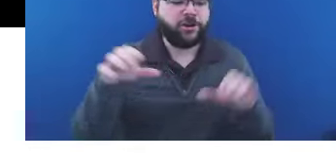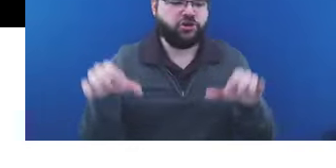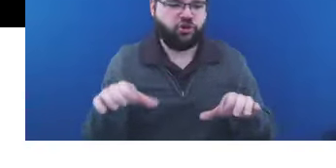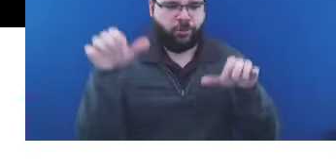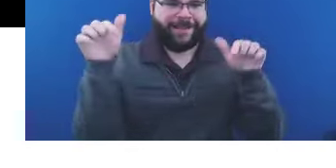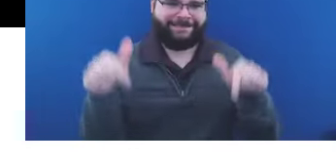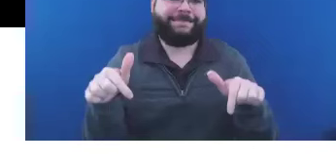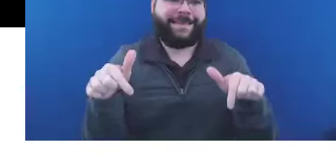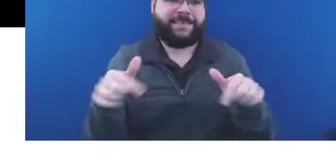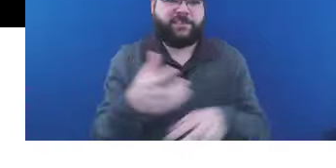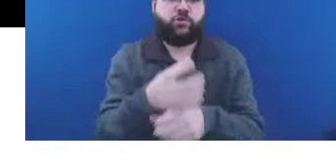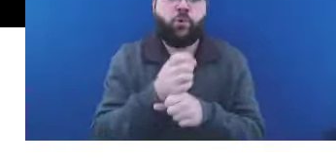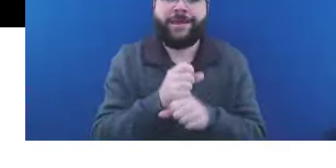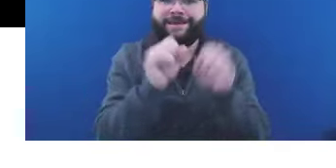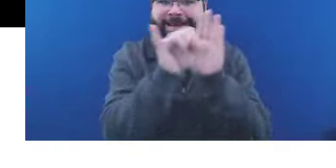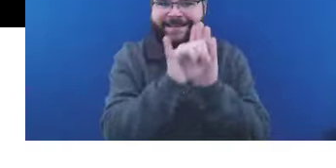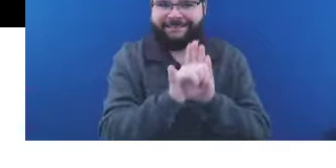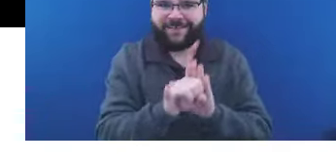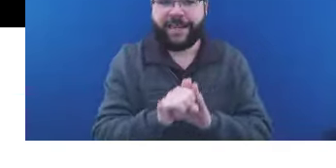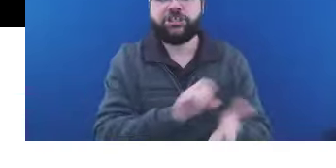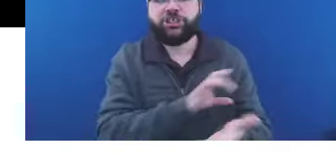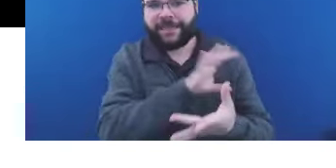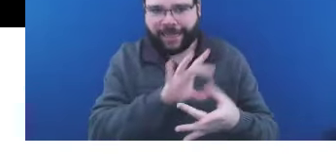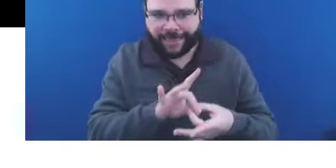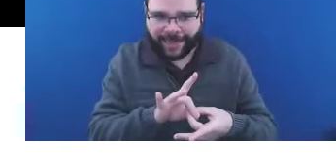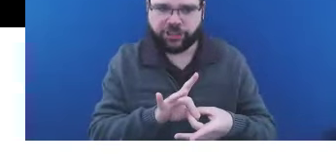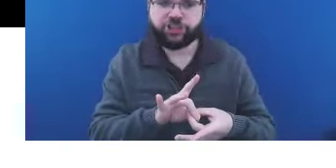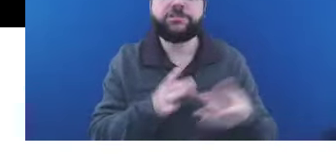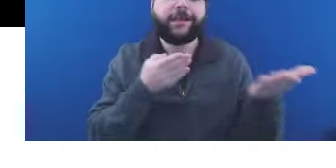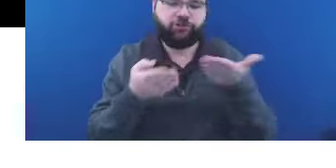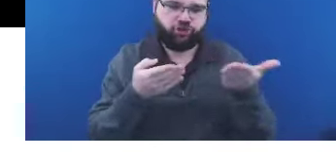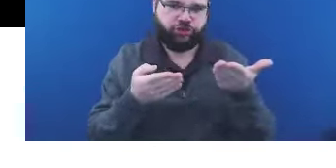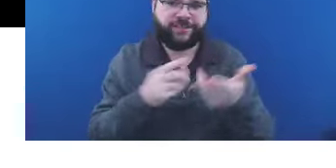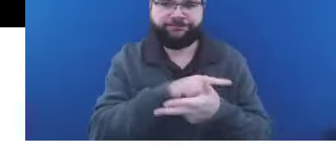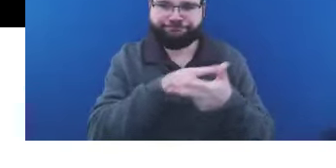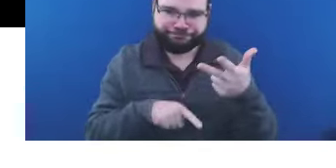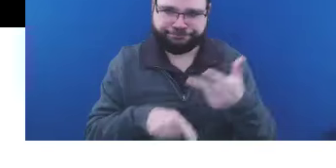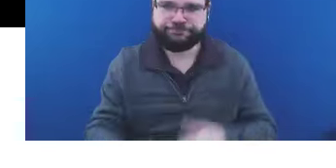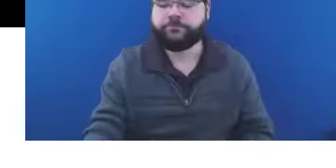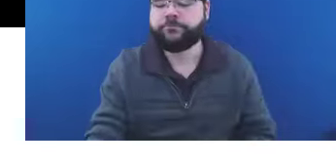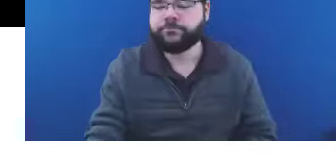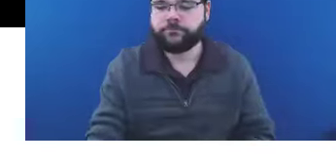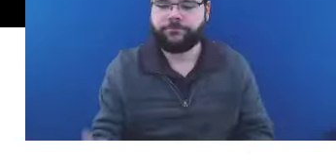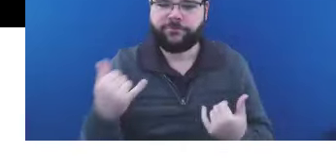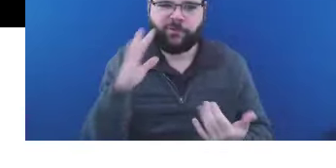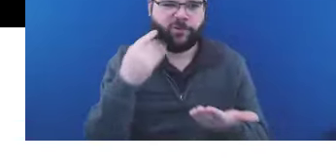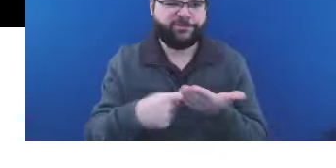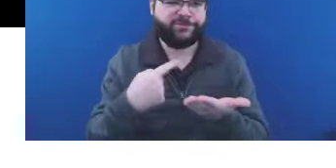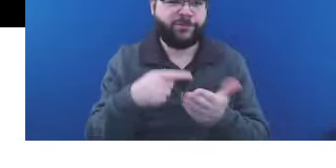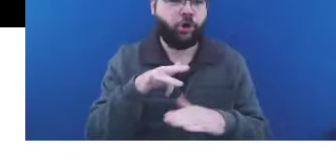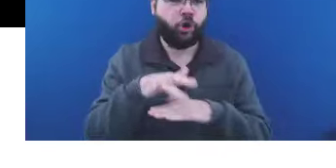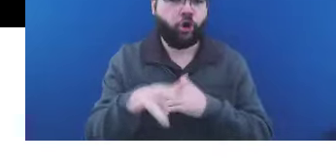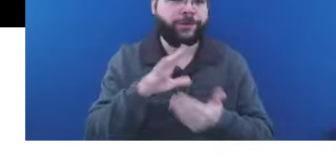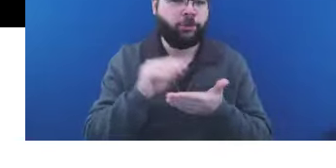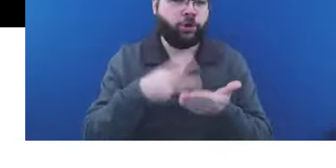get identification, connection, and service. So I'm going to talk to you about early learning programs in